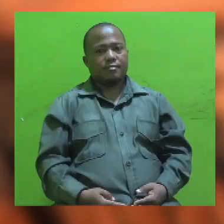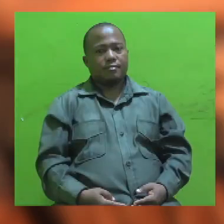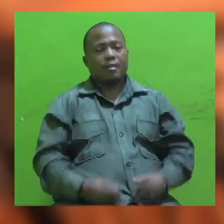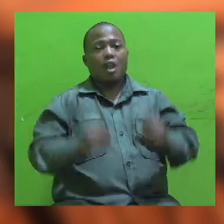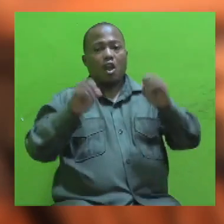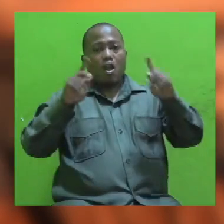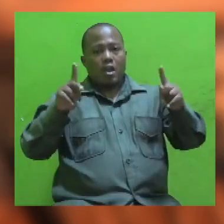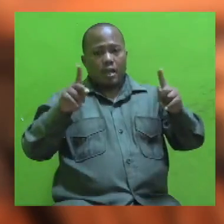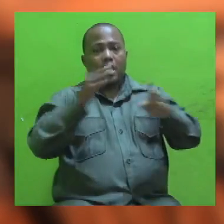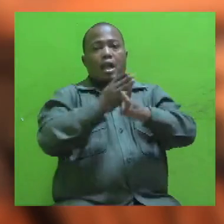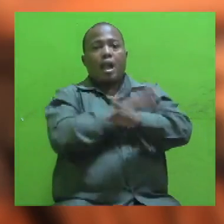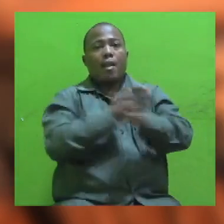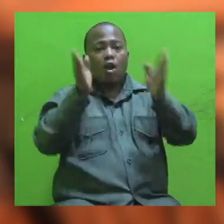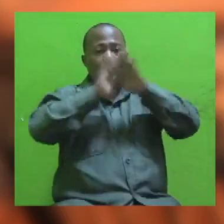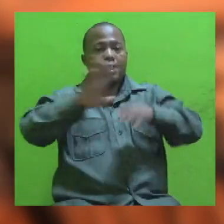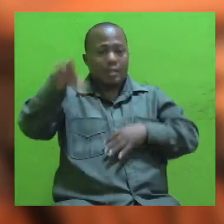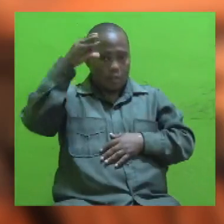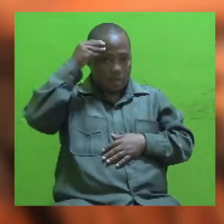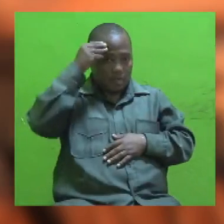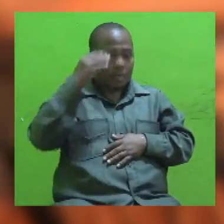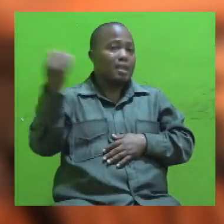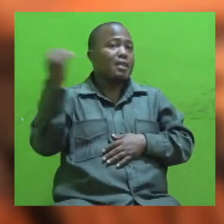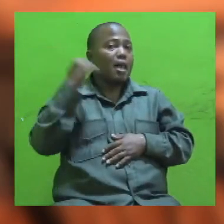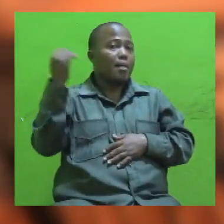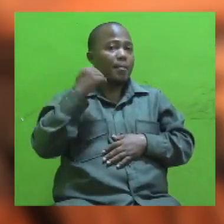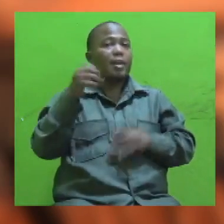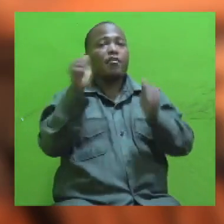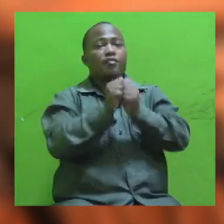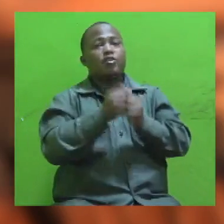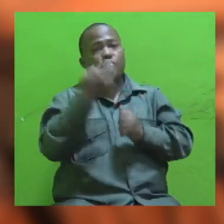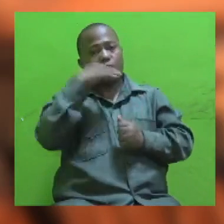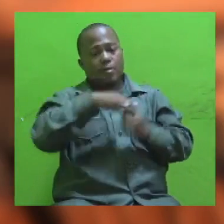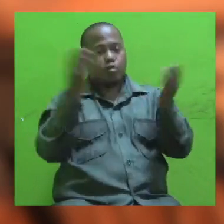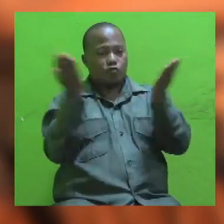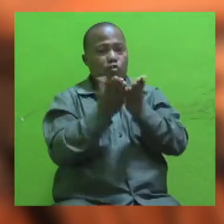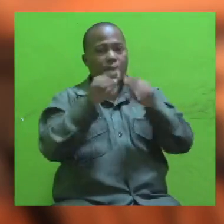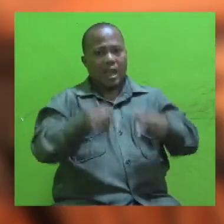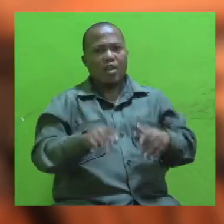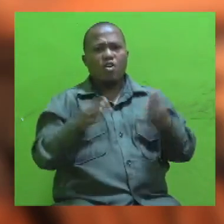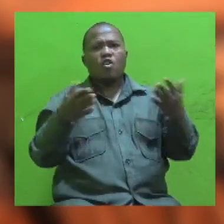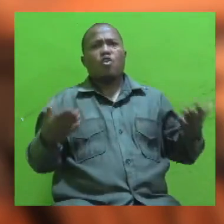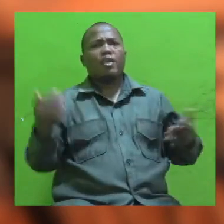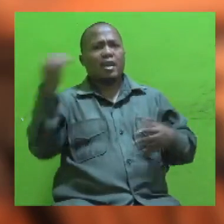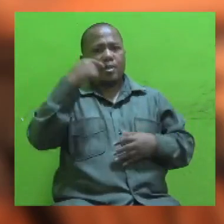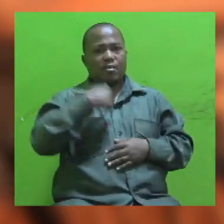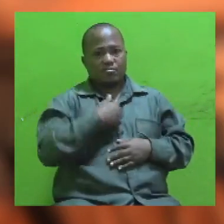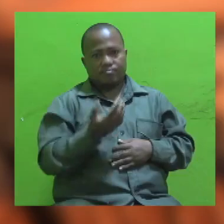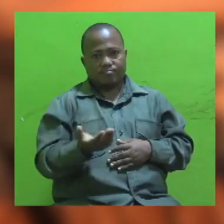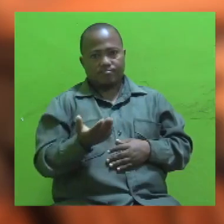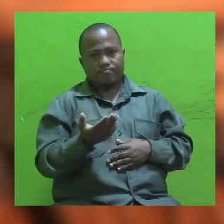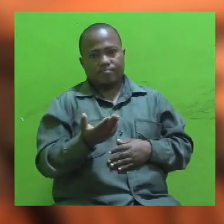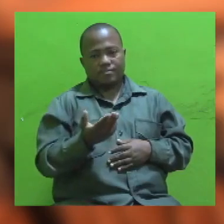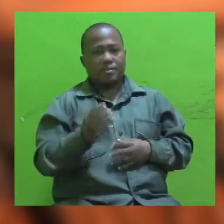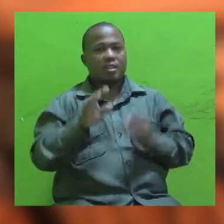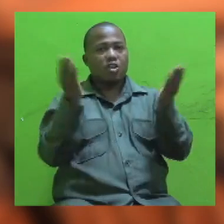Before ending the lesson, tell me the important things we learned today, my dear student. Can you tell me? Can you tell me? Yes,